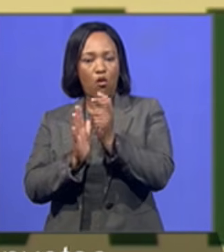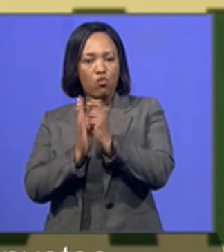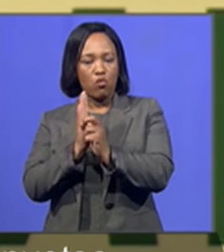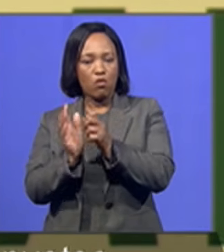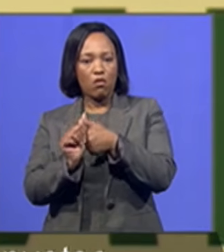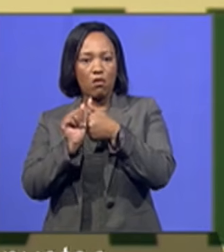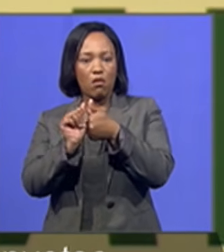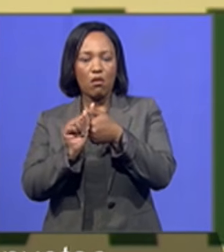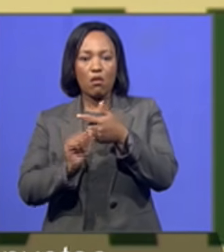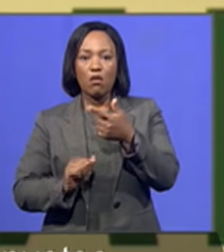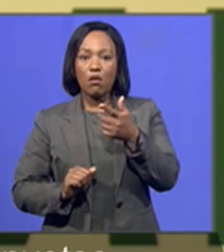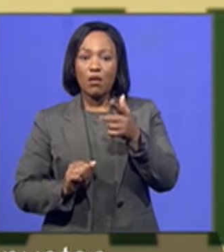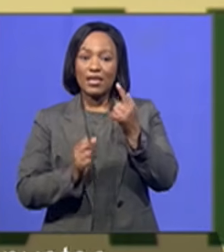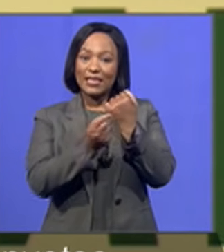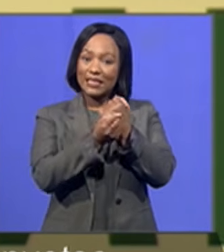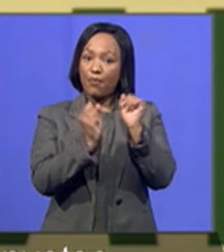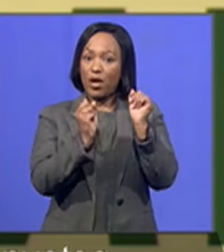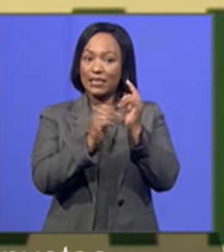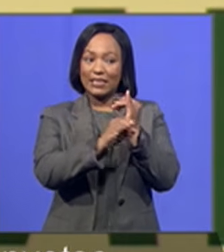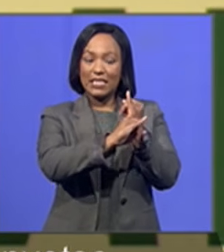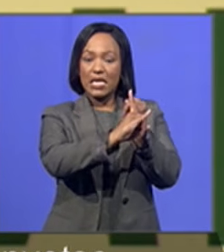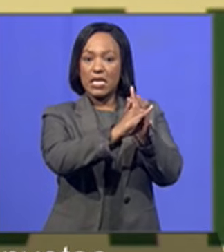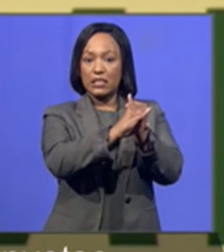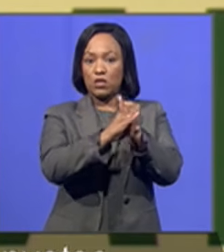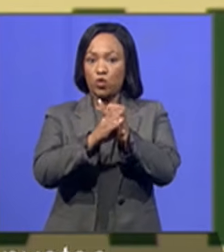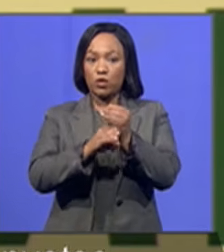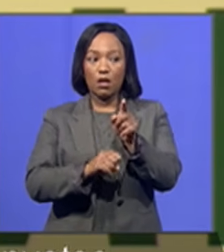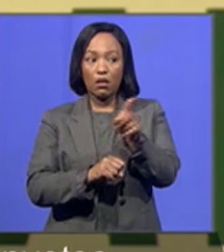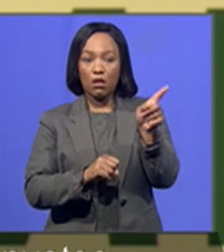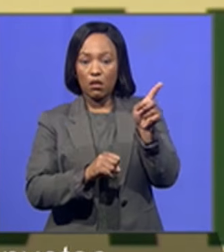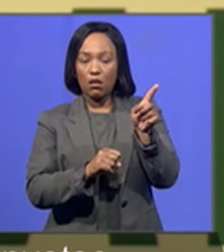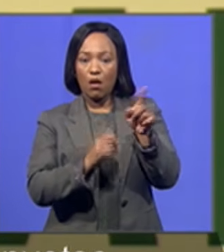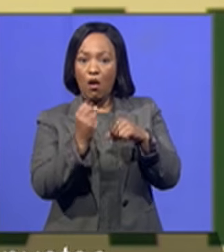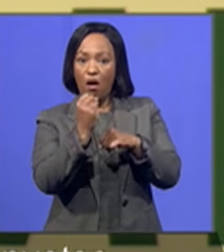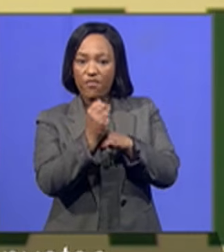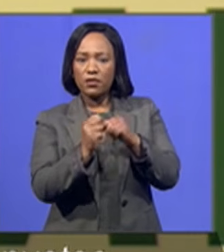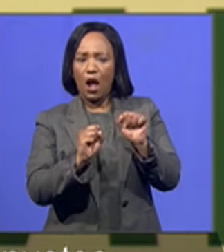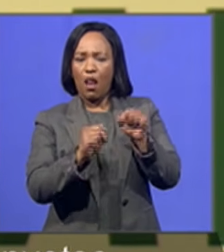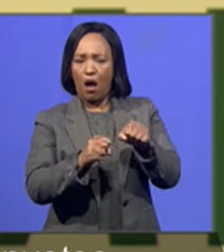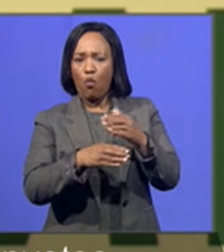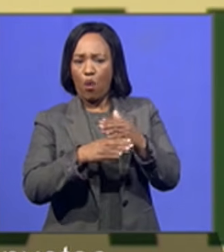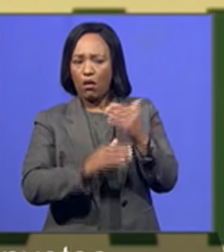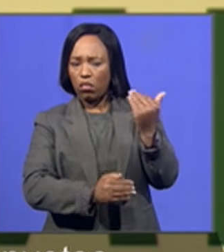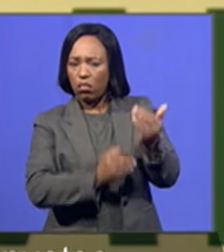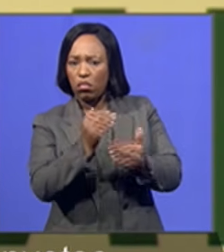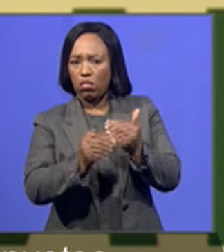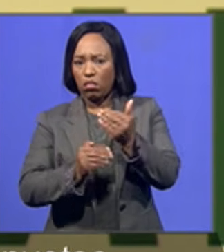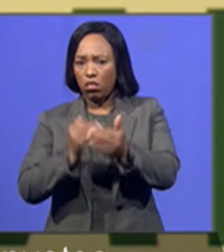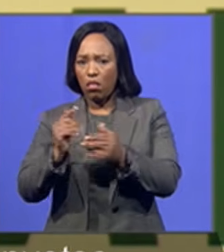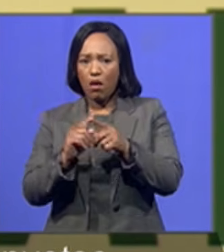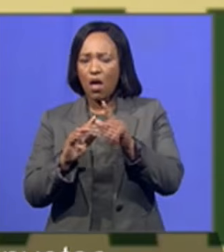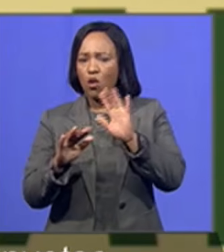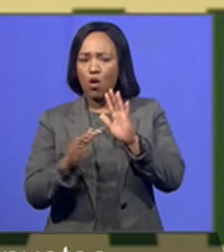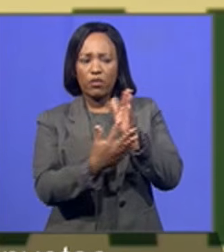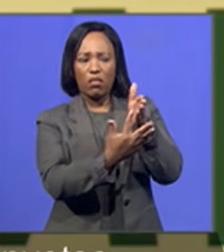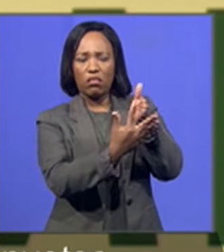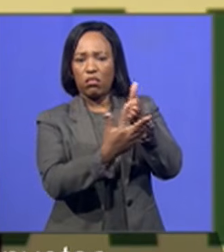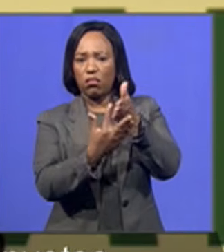of our democracy must be allowed to perform their work without interference and without any form